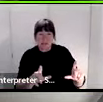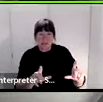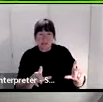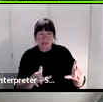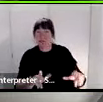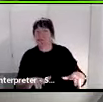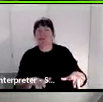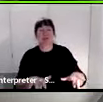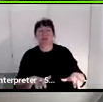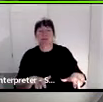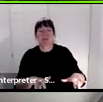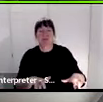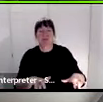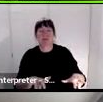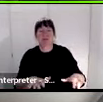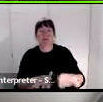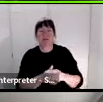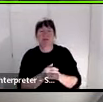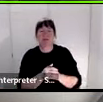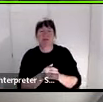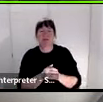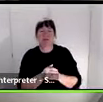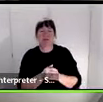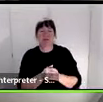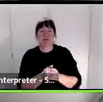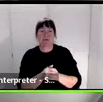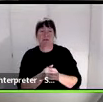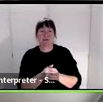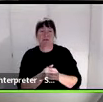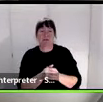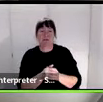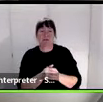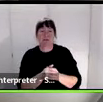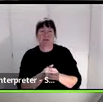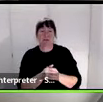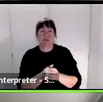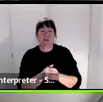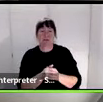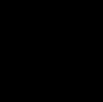Not Oh, yet. okay. Oh, yep, here we go.